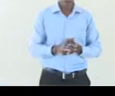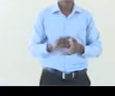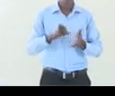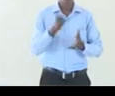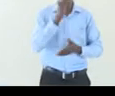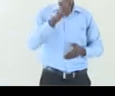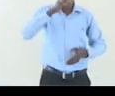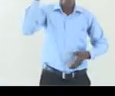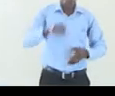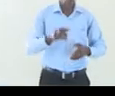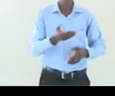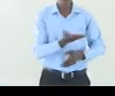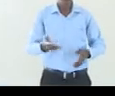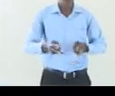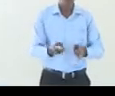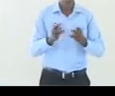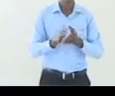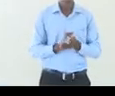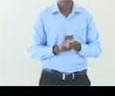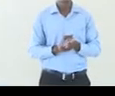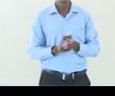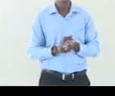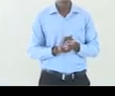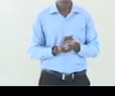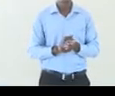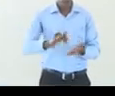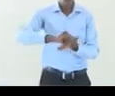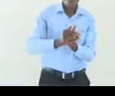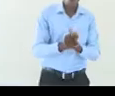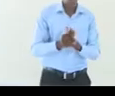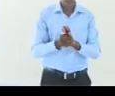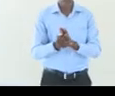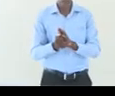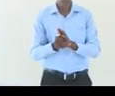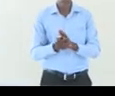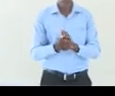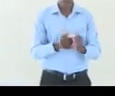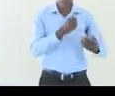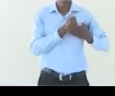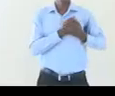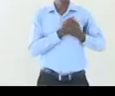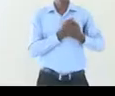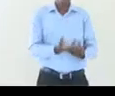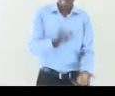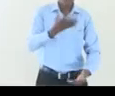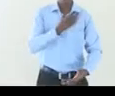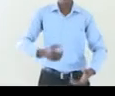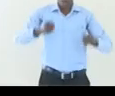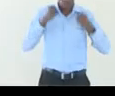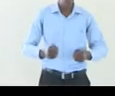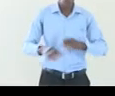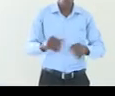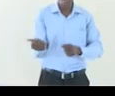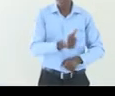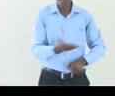corrupt status quo. Beneficiaries of a corrupt status quo, those devoted to wealth and power, will do anything